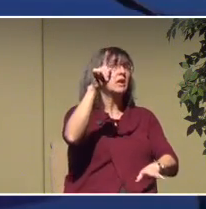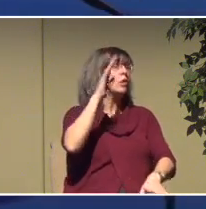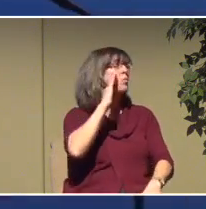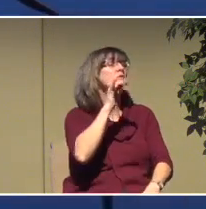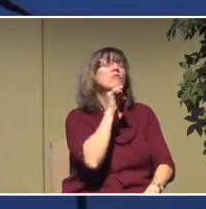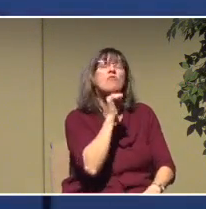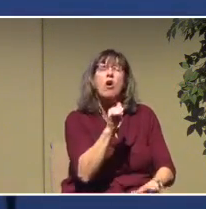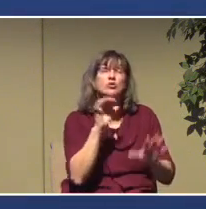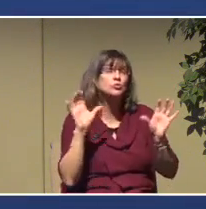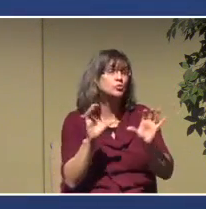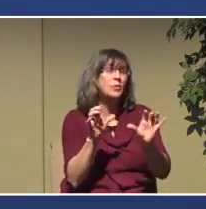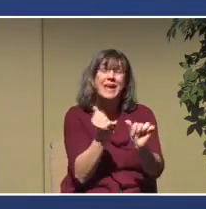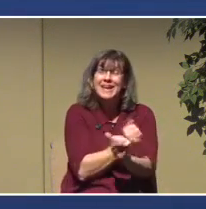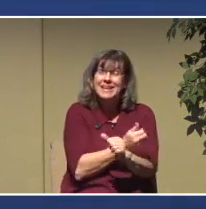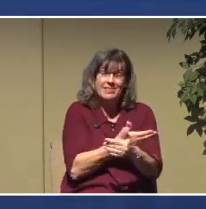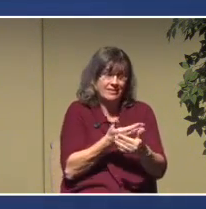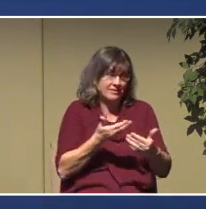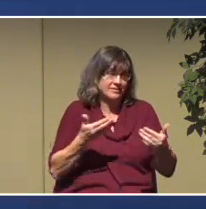anything.